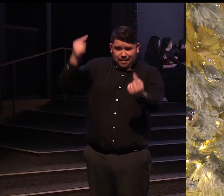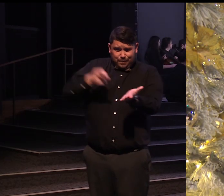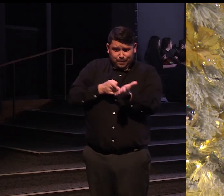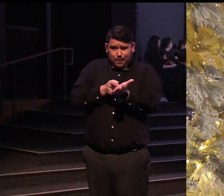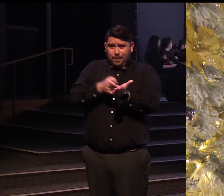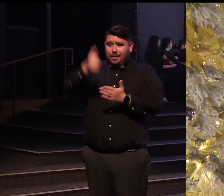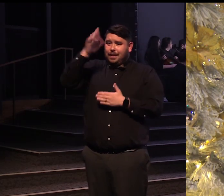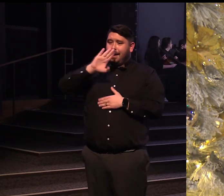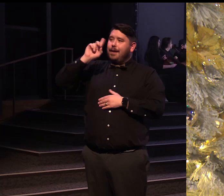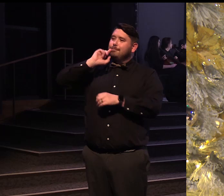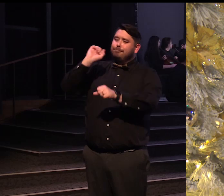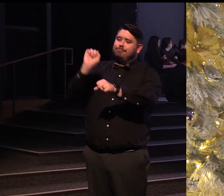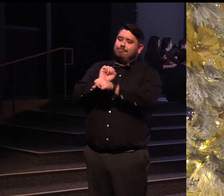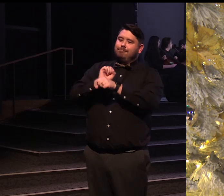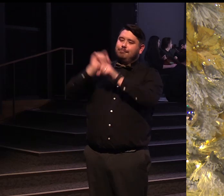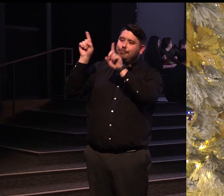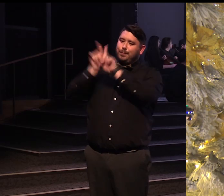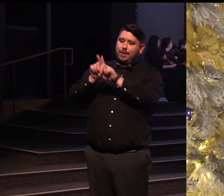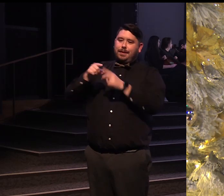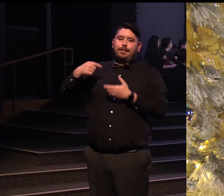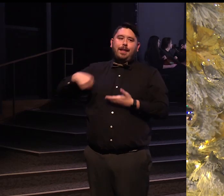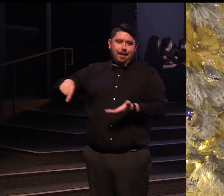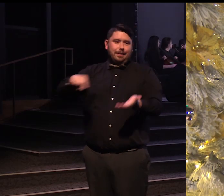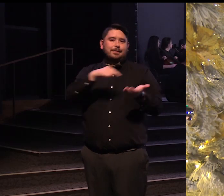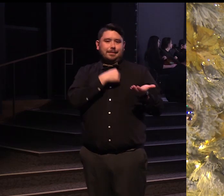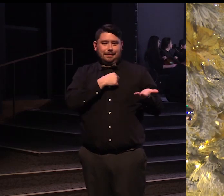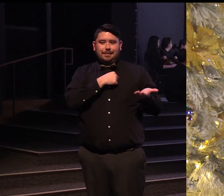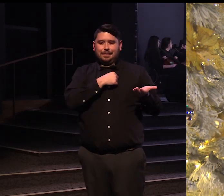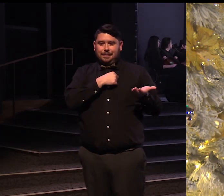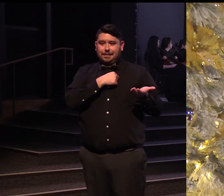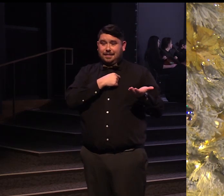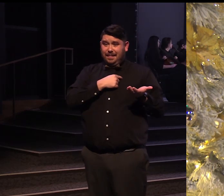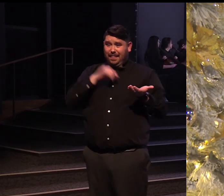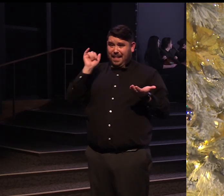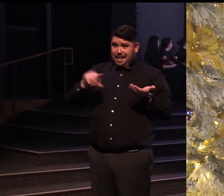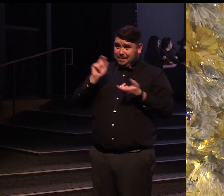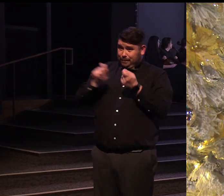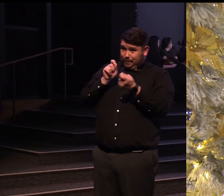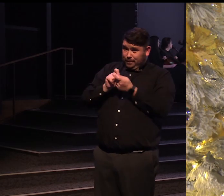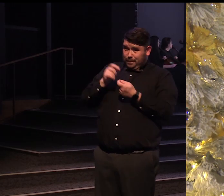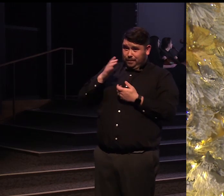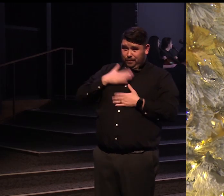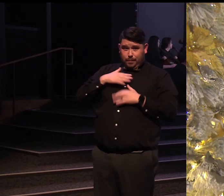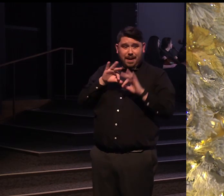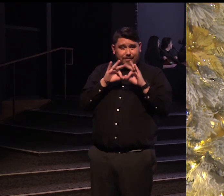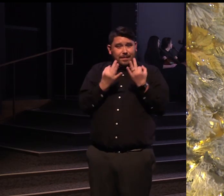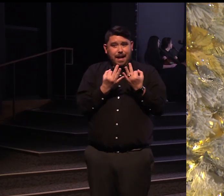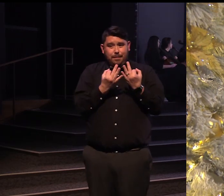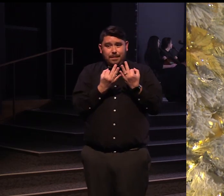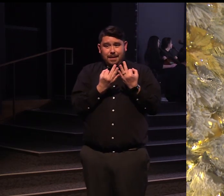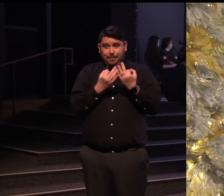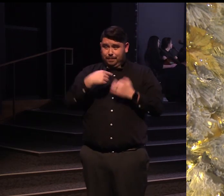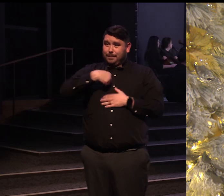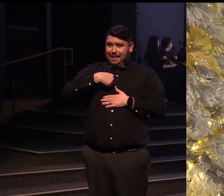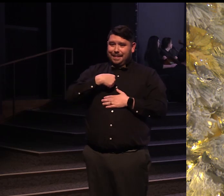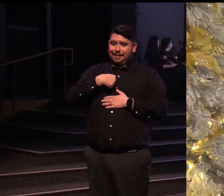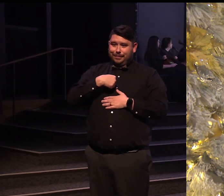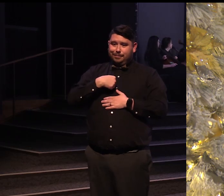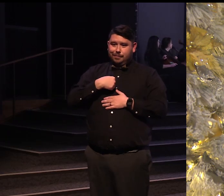God really is with us. And it's a reality, especially for my family and I. And every